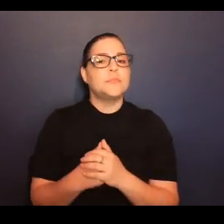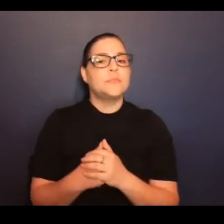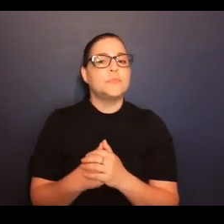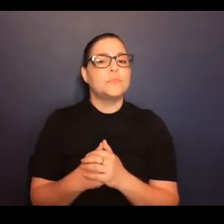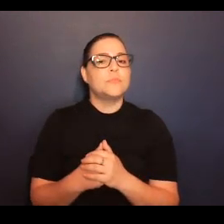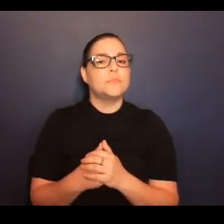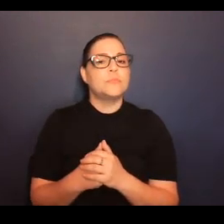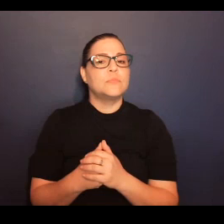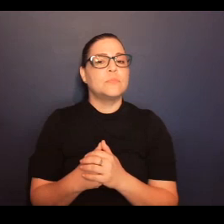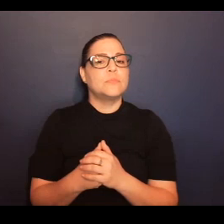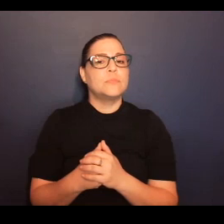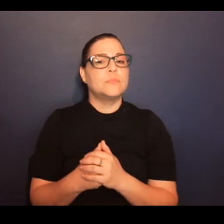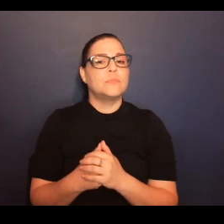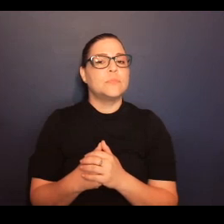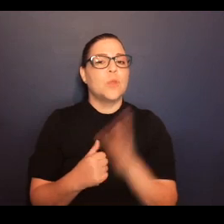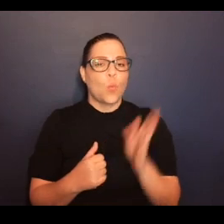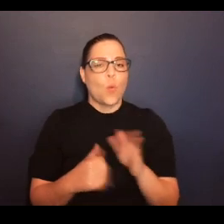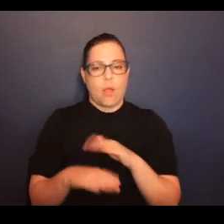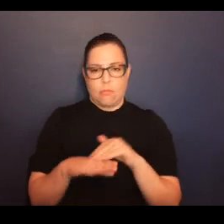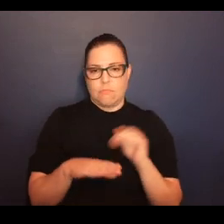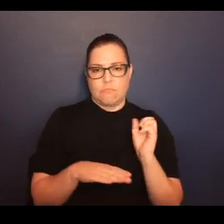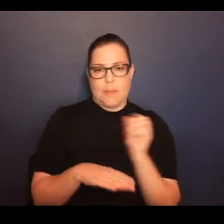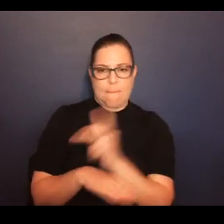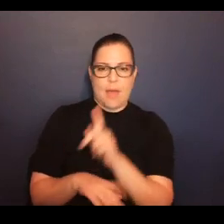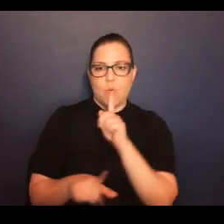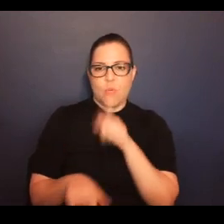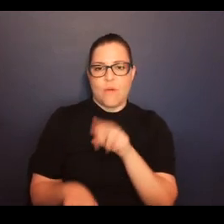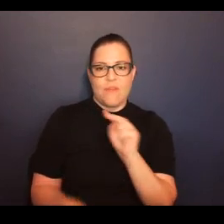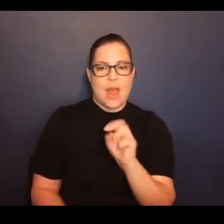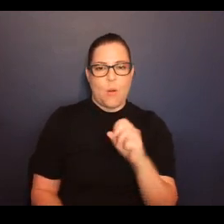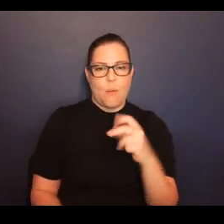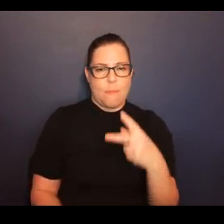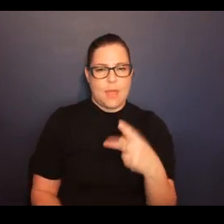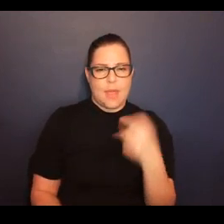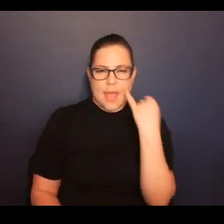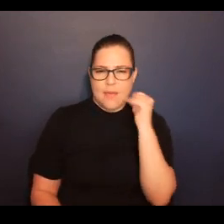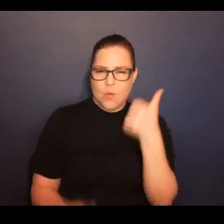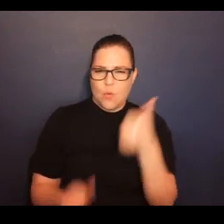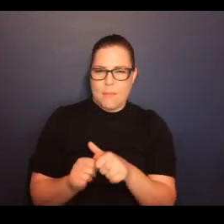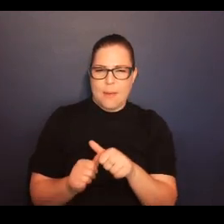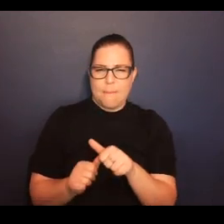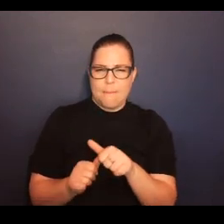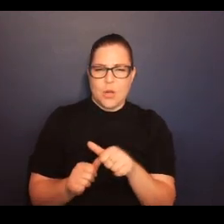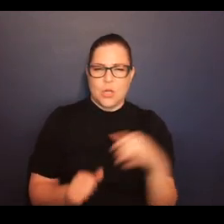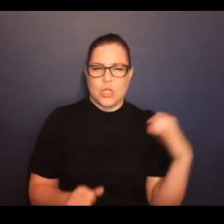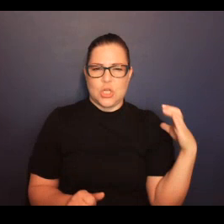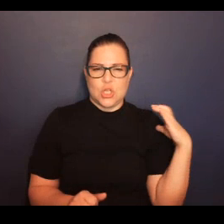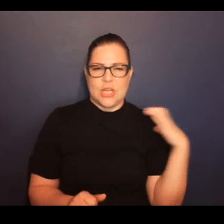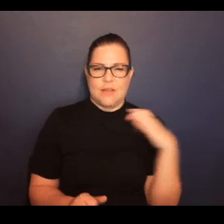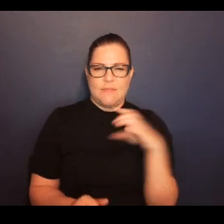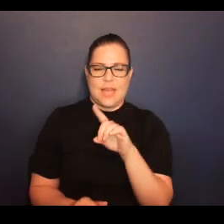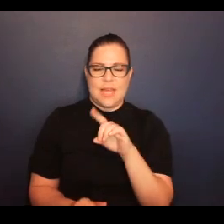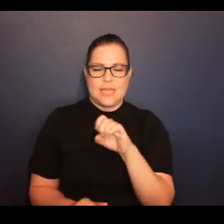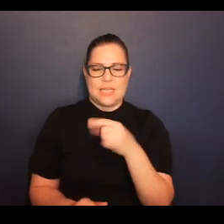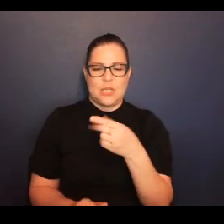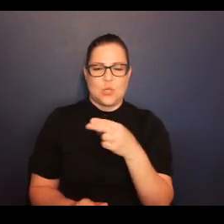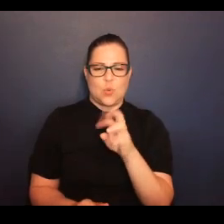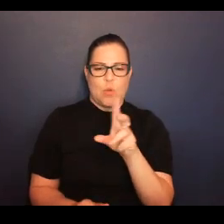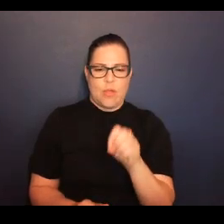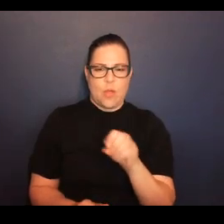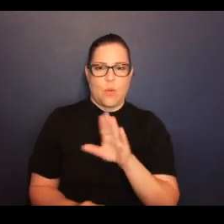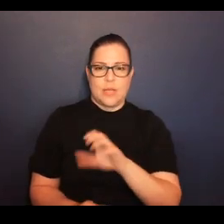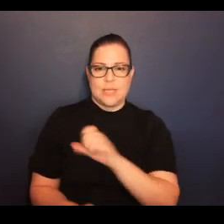there'll be a report back regarding the NOP. If you remember, the Chief DiGiulio and staff